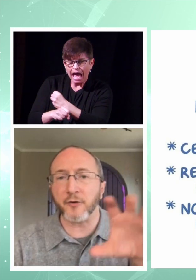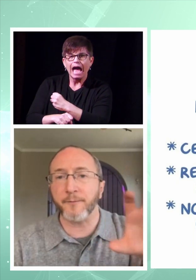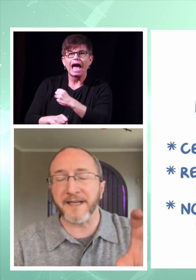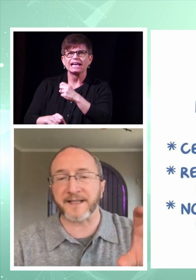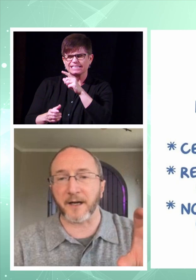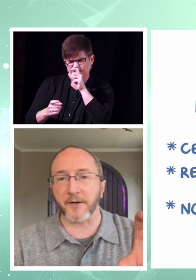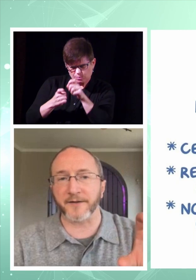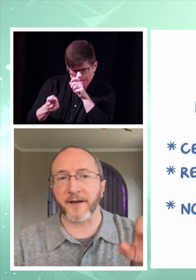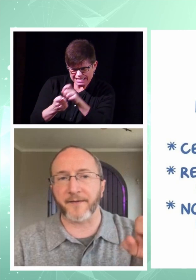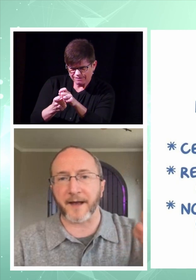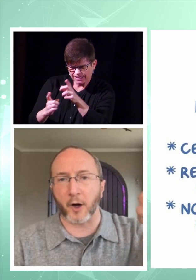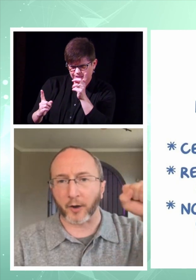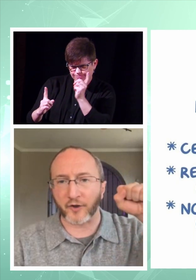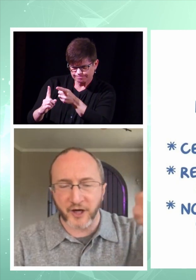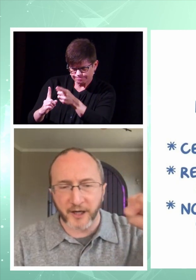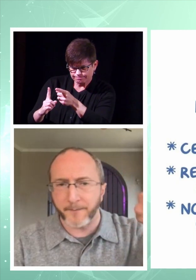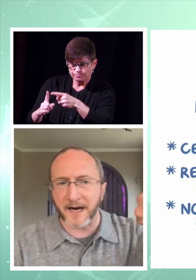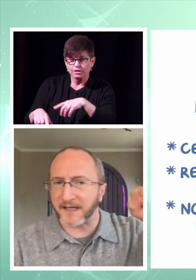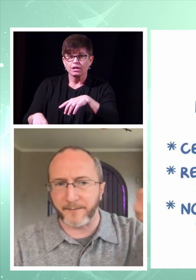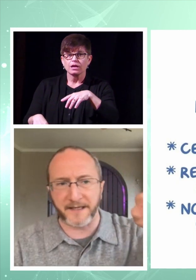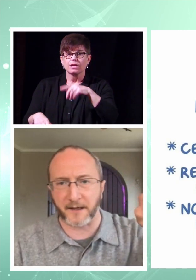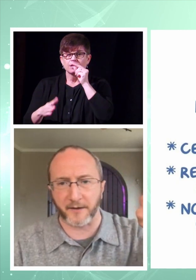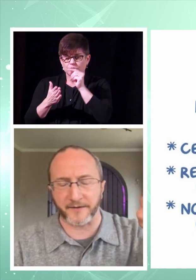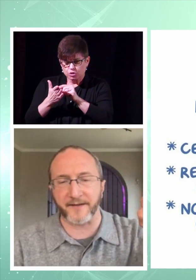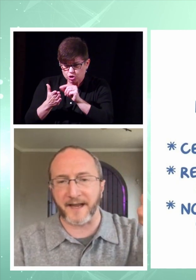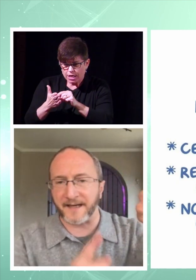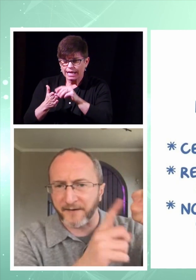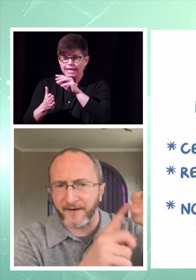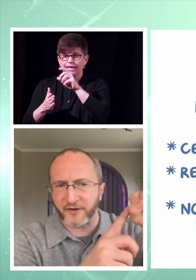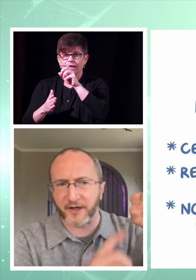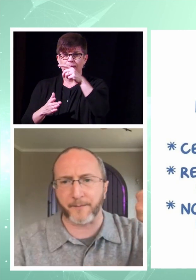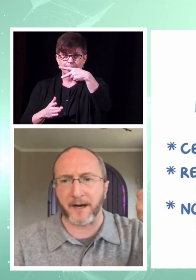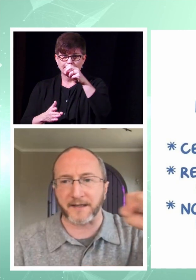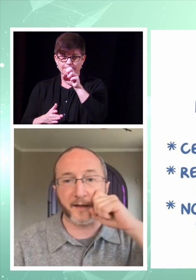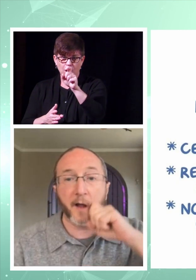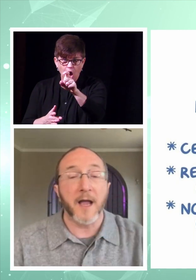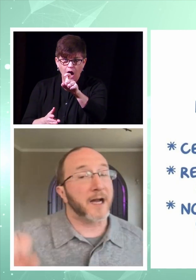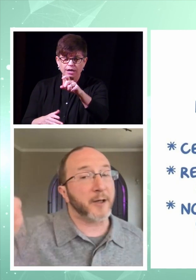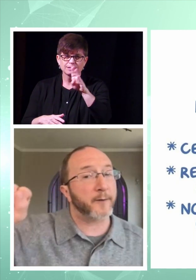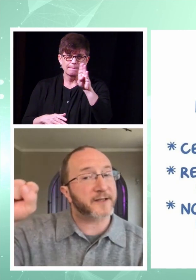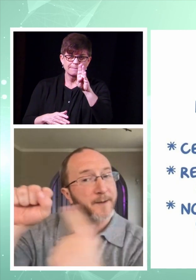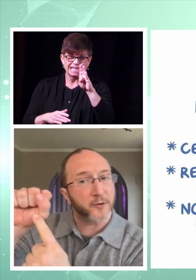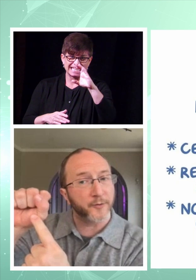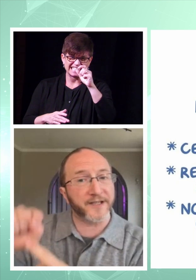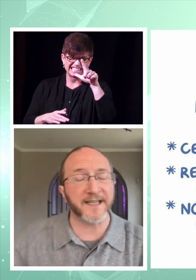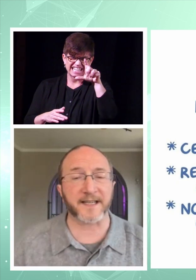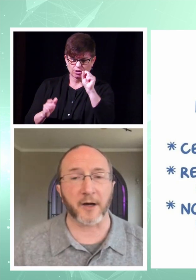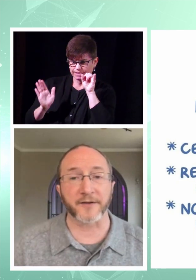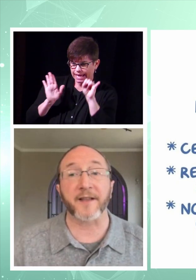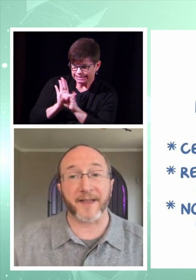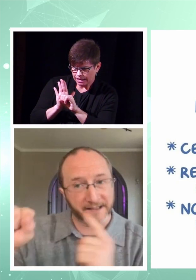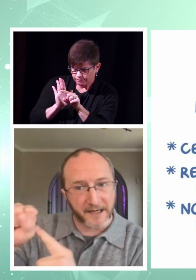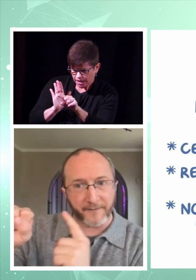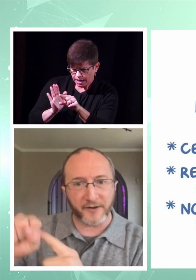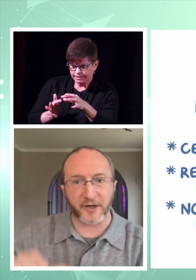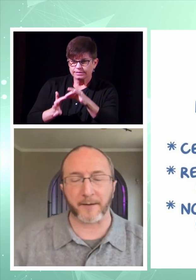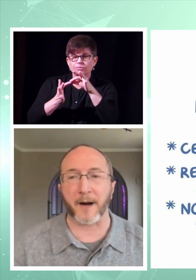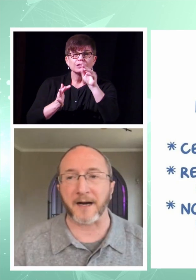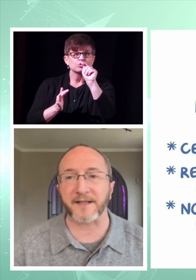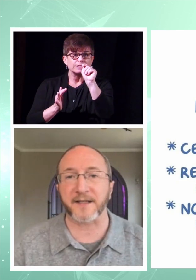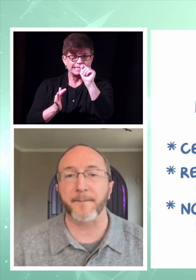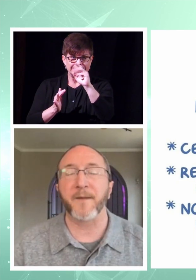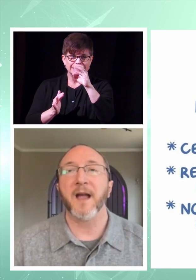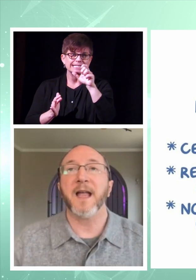special B cells that are chickenpox B cells. They identify chickenpox. and you have special T cells that identify